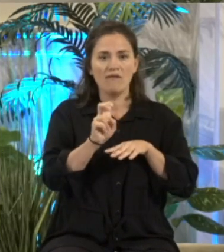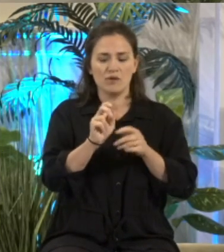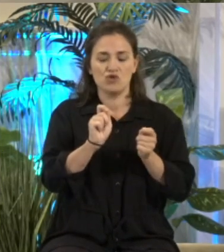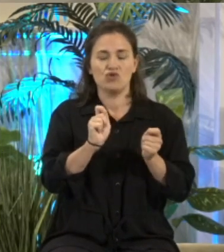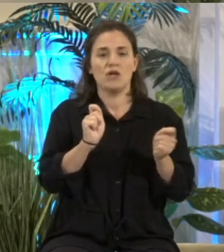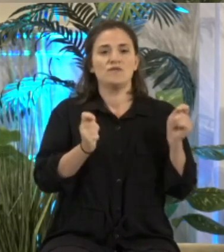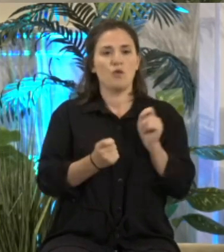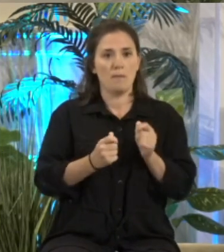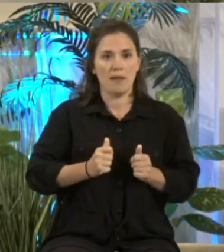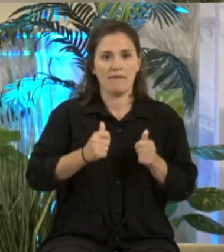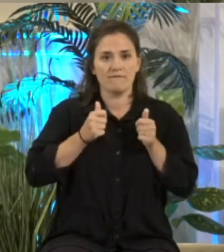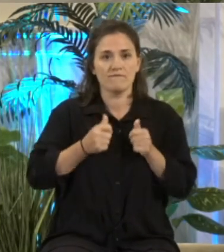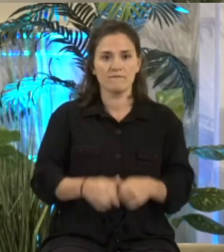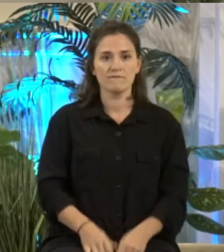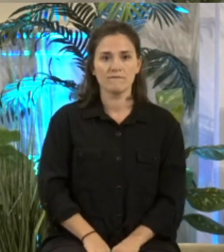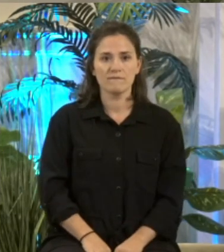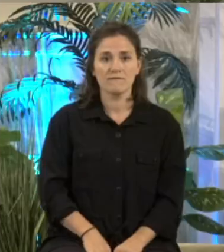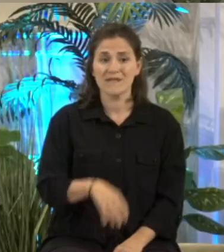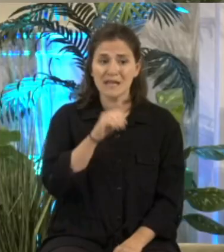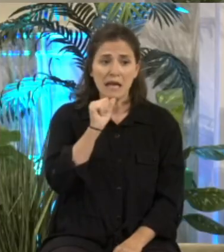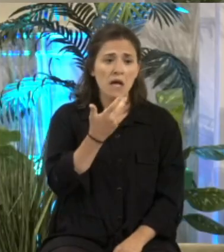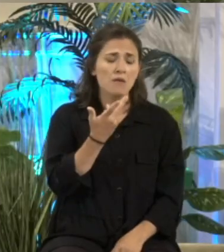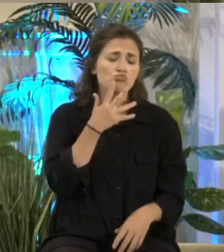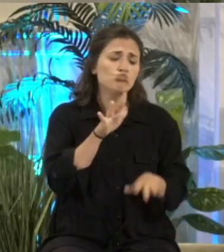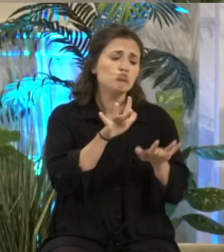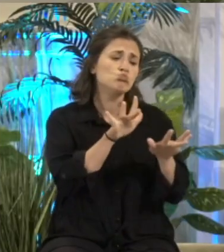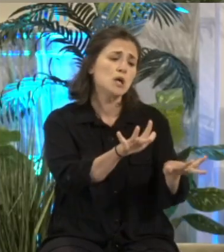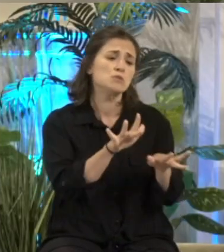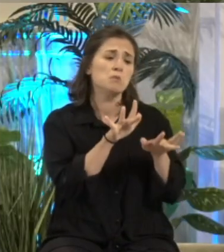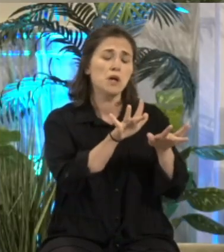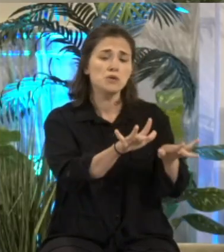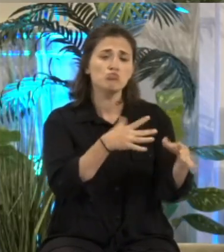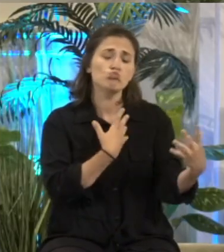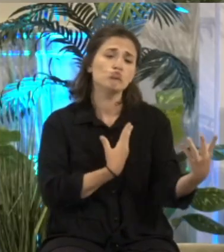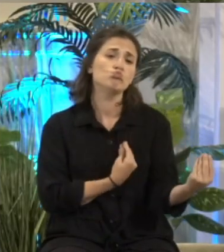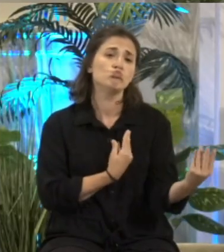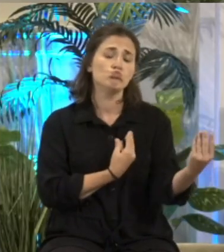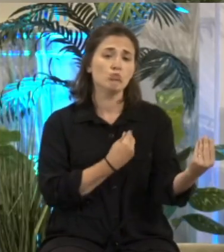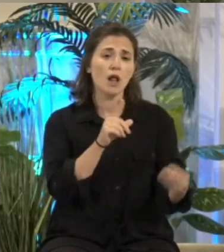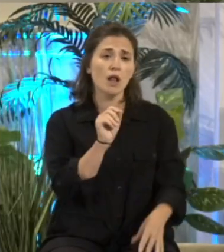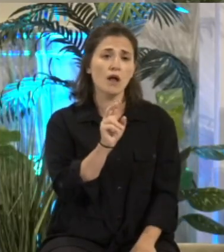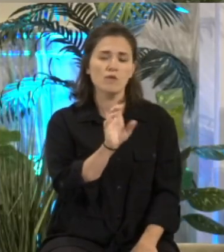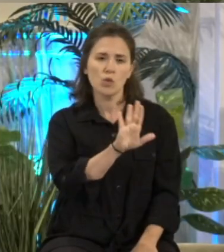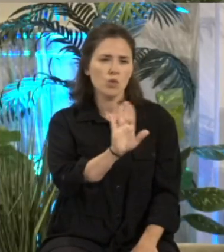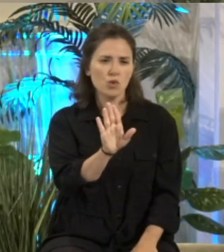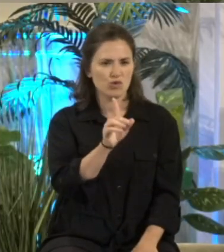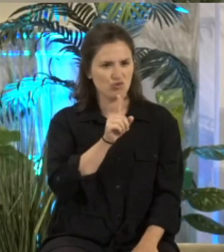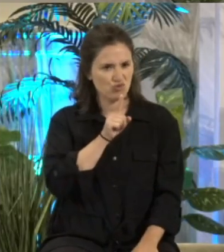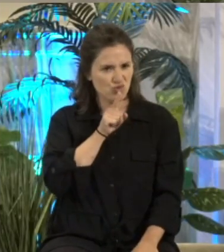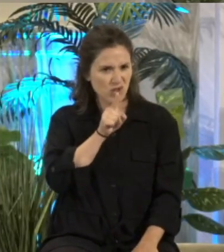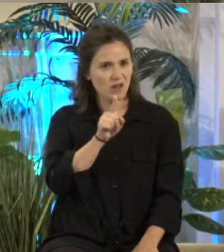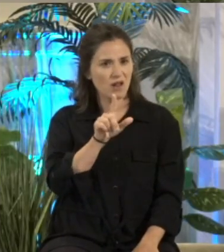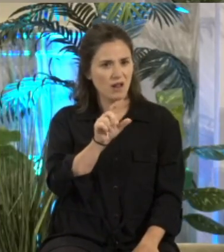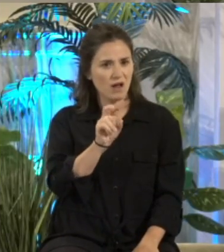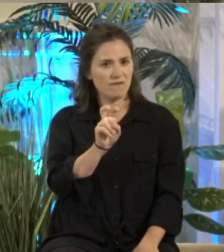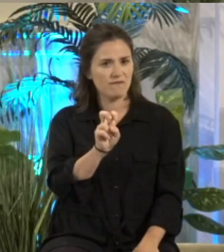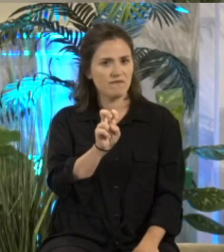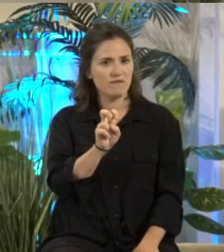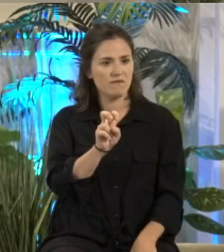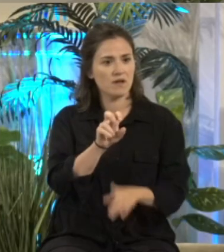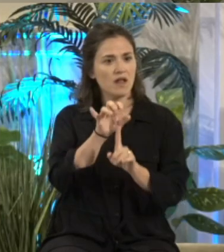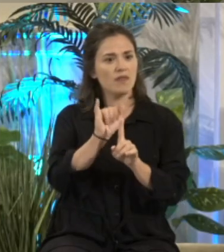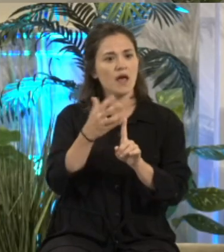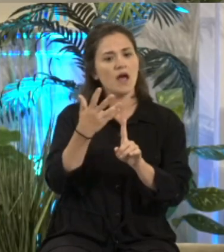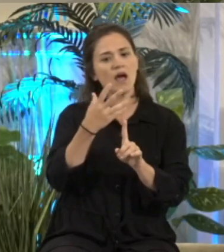Not sentimental love or some kind of softness, but real love. The kind that shows